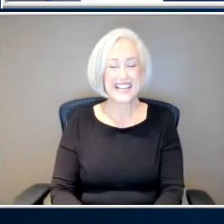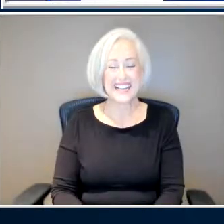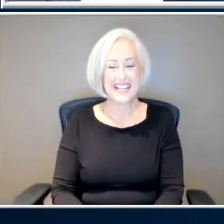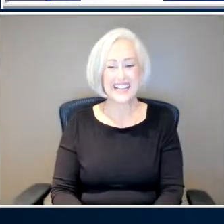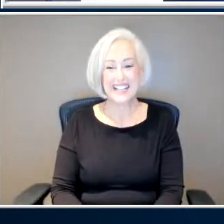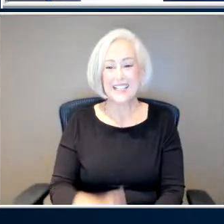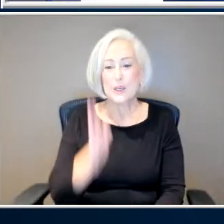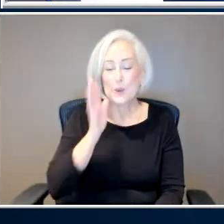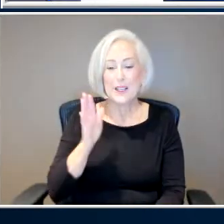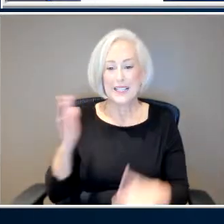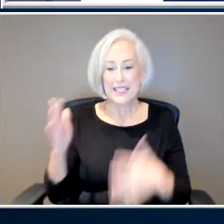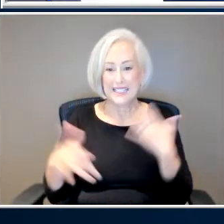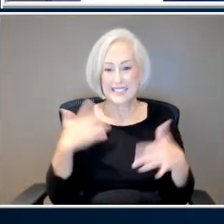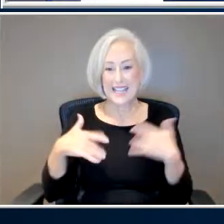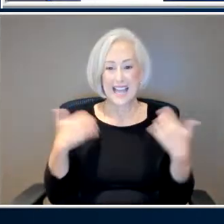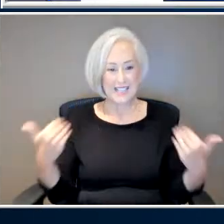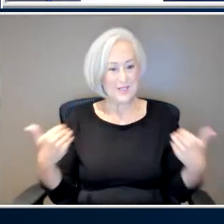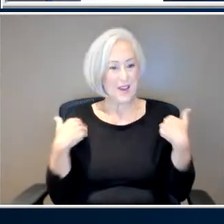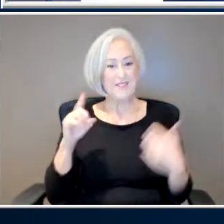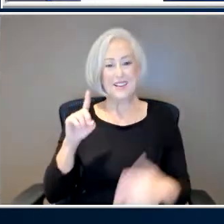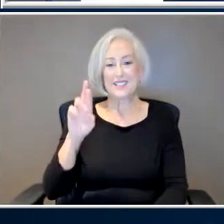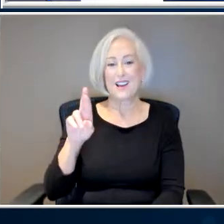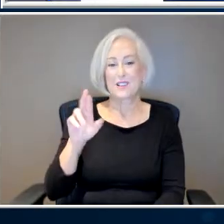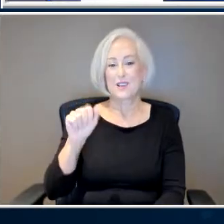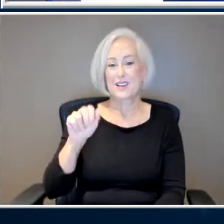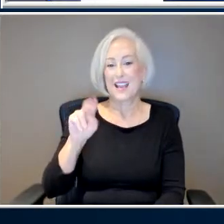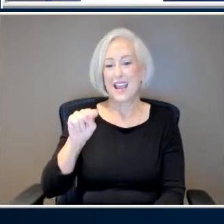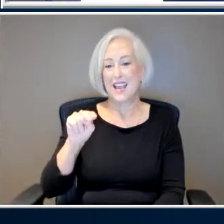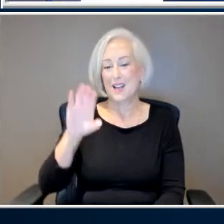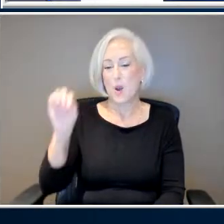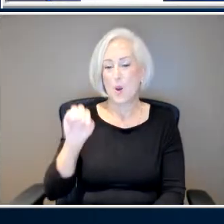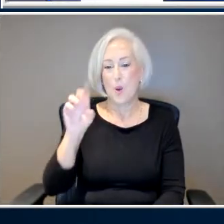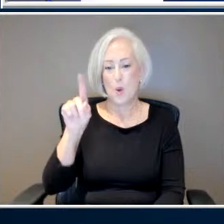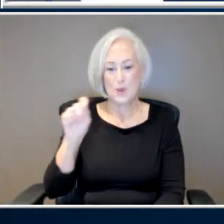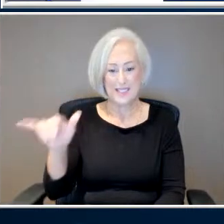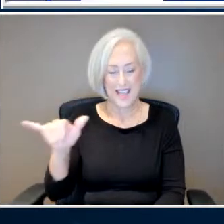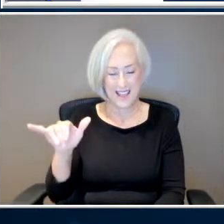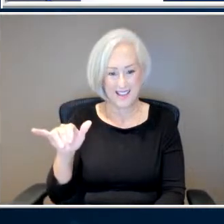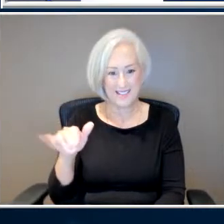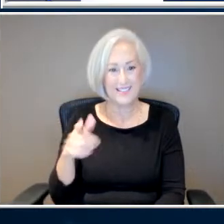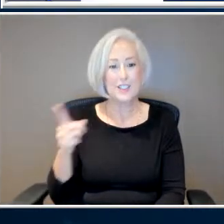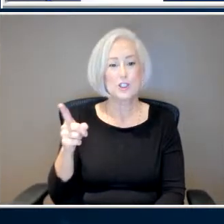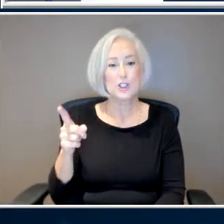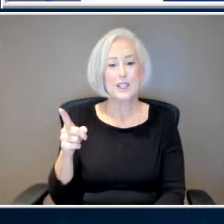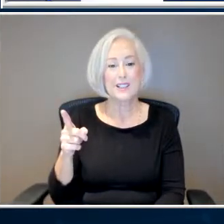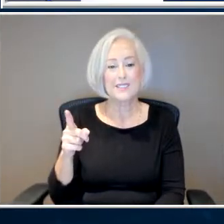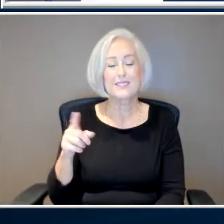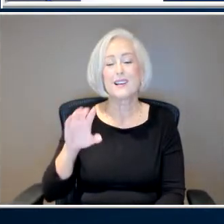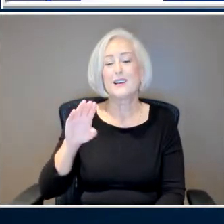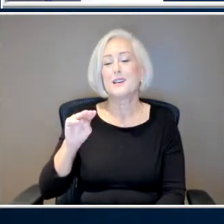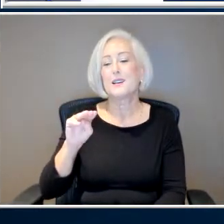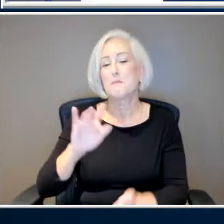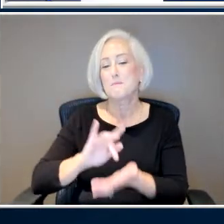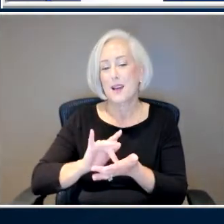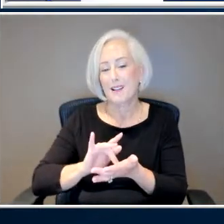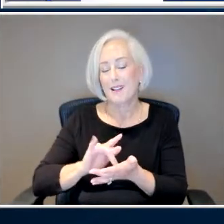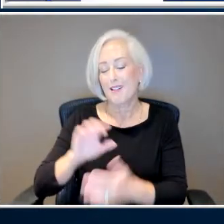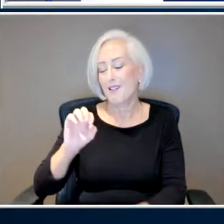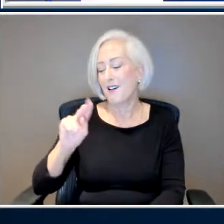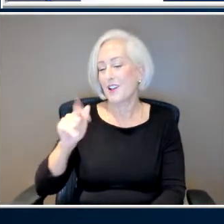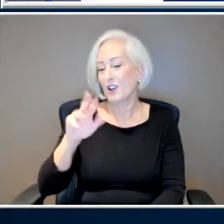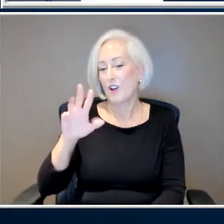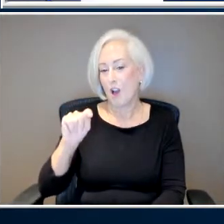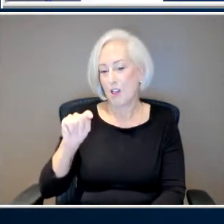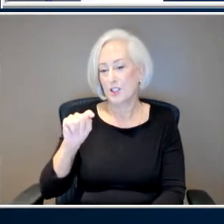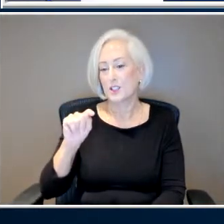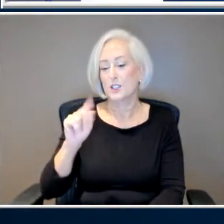to have Dr. Ann O'Day here. Dr. O'Day is the medical oncologist who stepped in and really